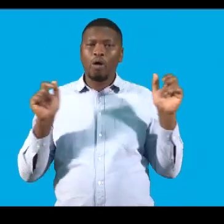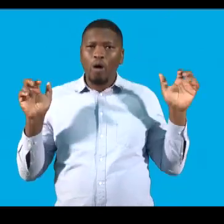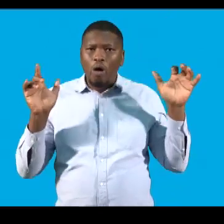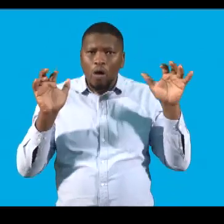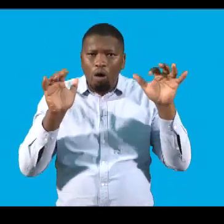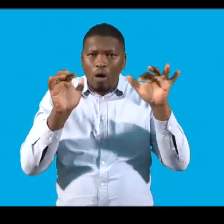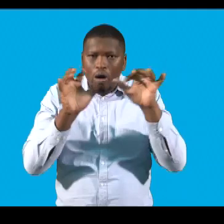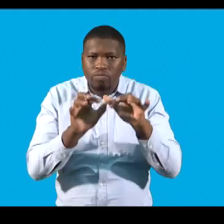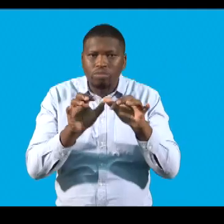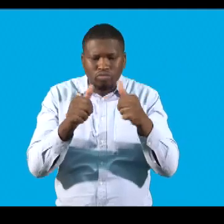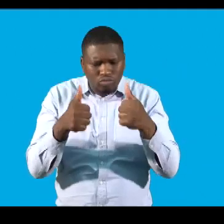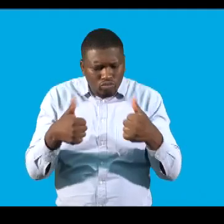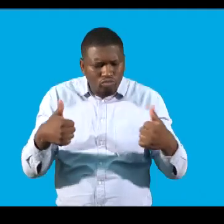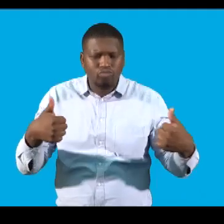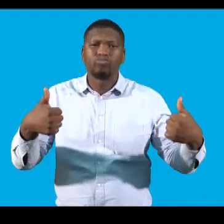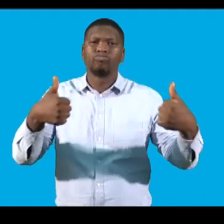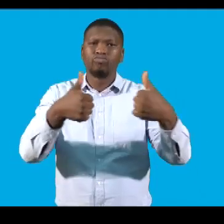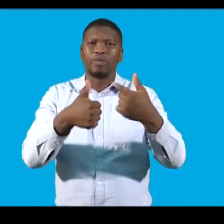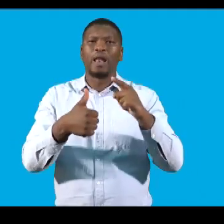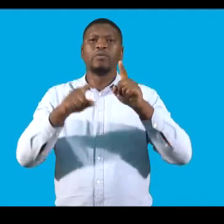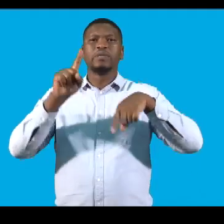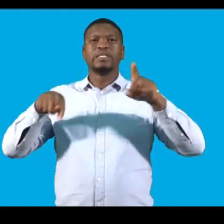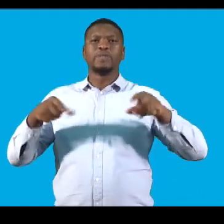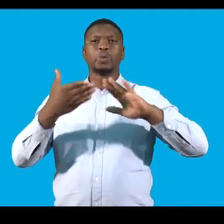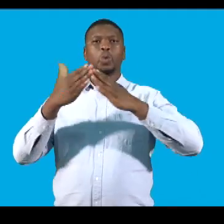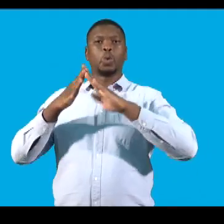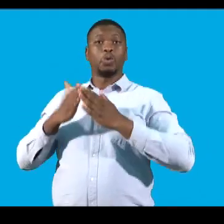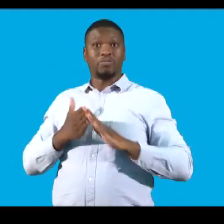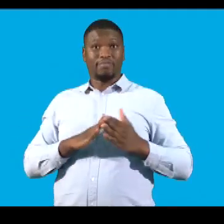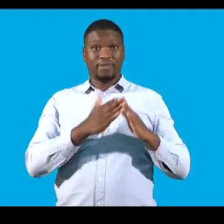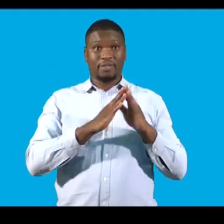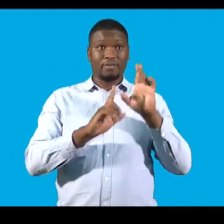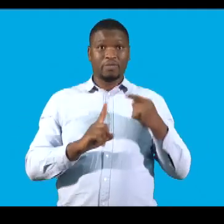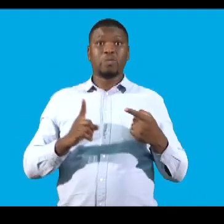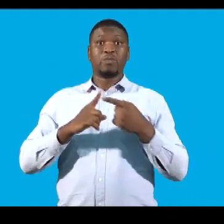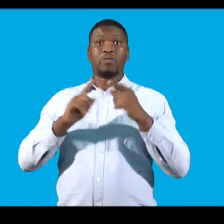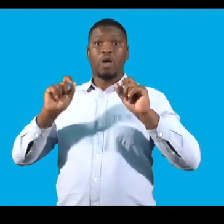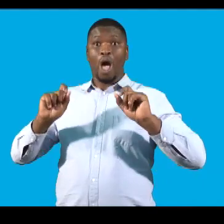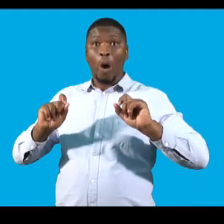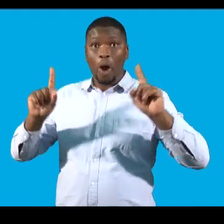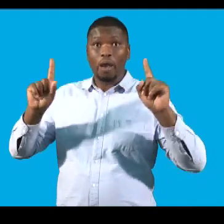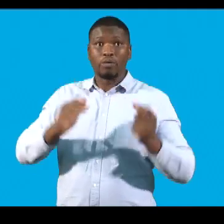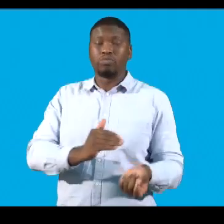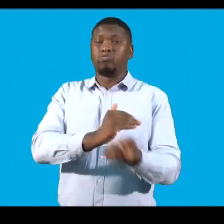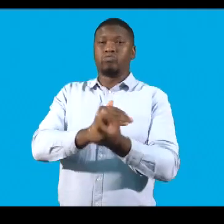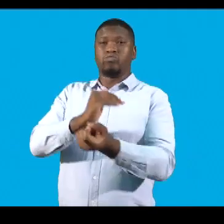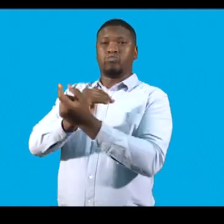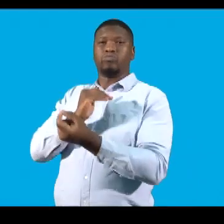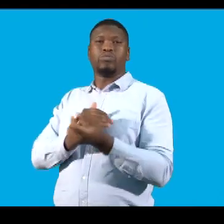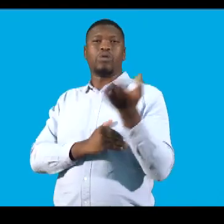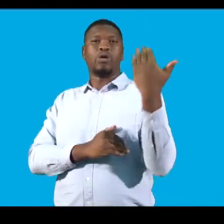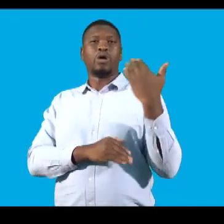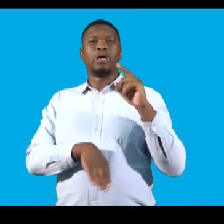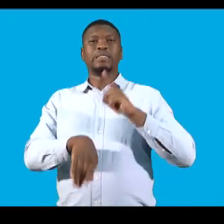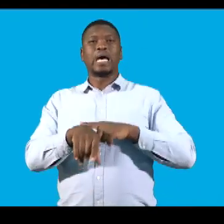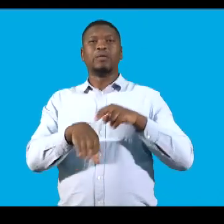people would gather together within their various communities. The awareness of the harsh realities of